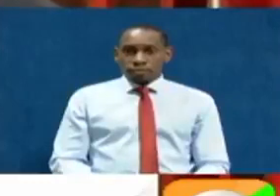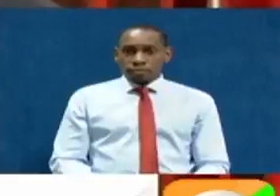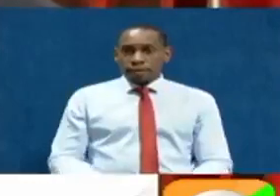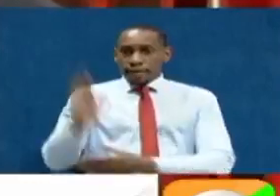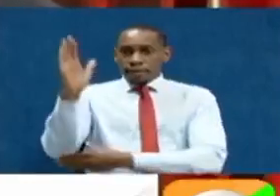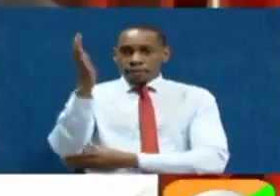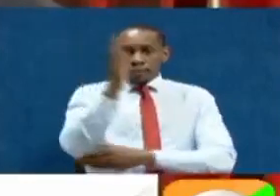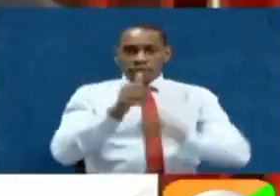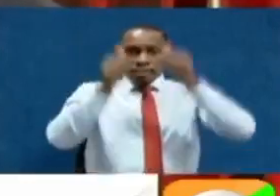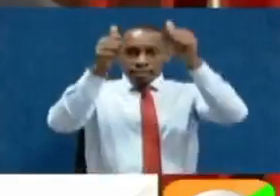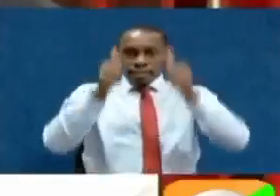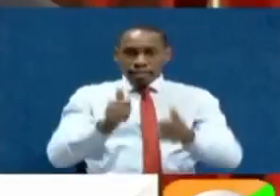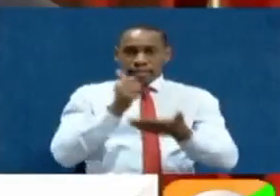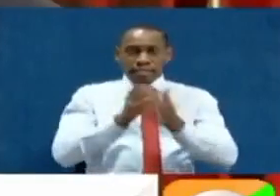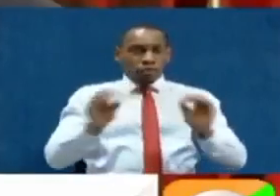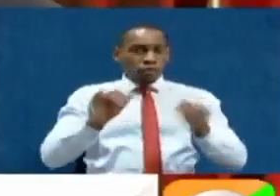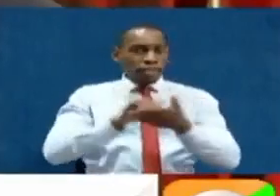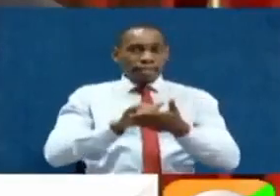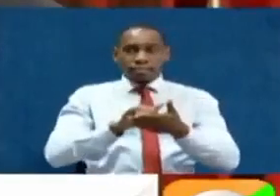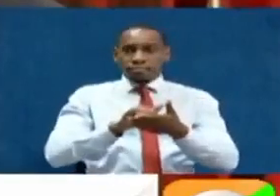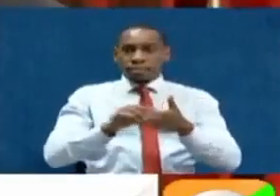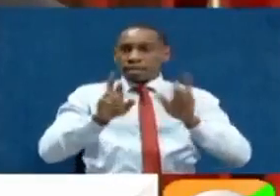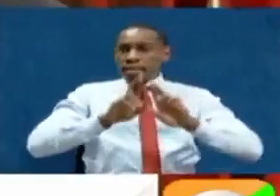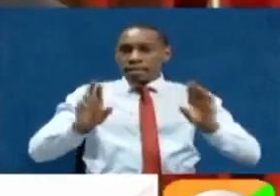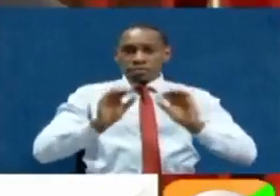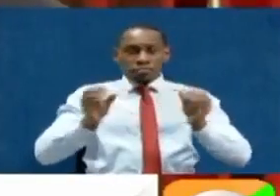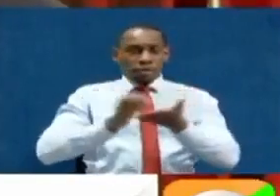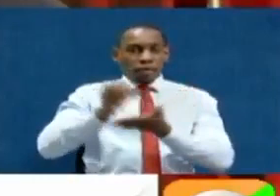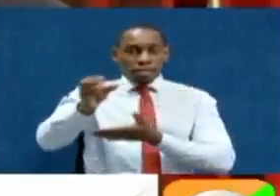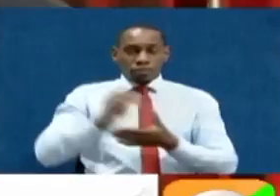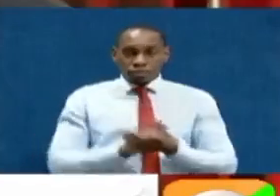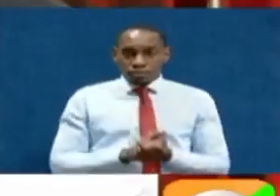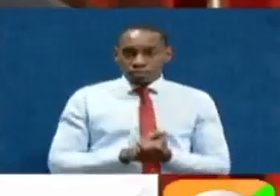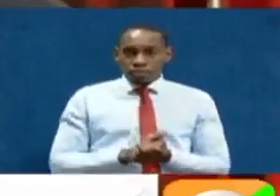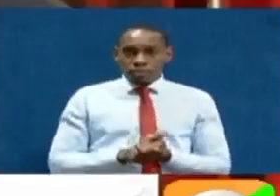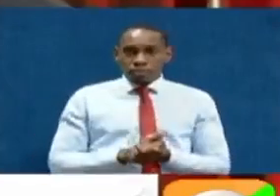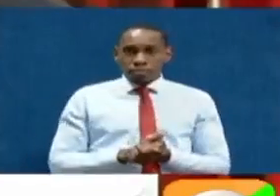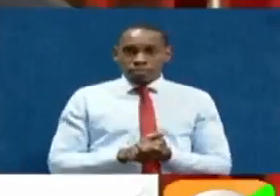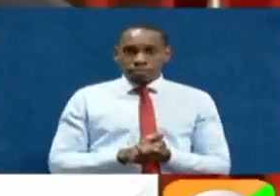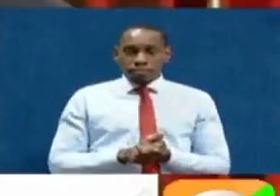been degazetted is not available for allocation.